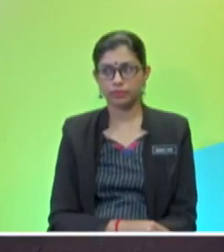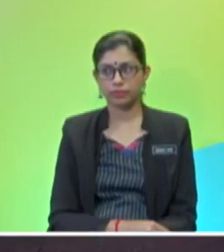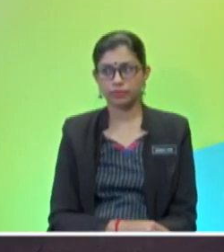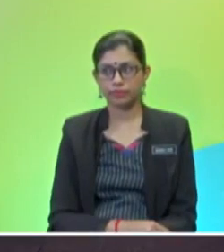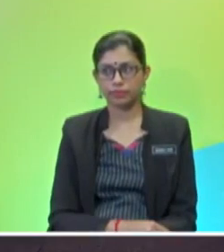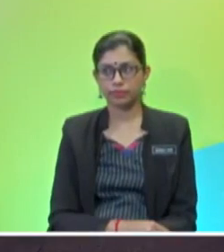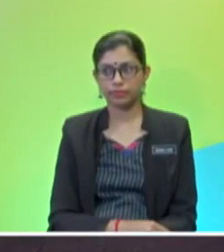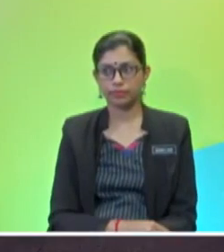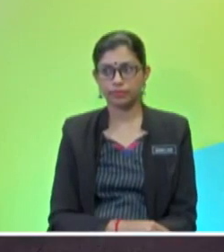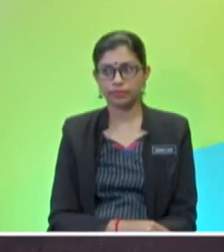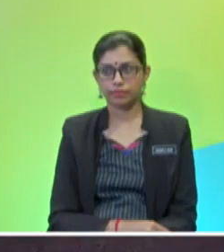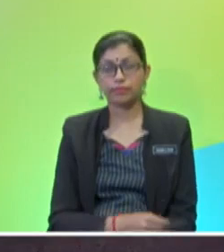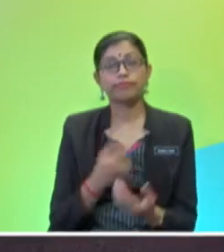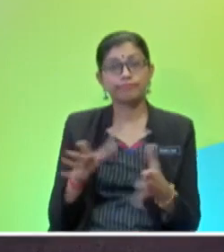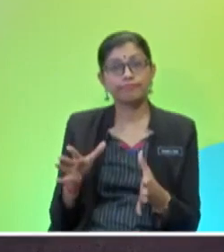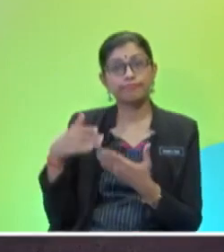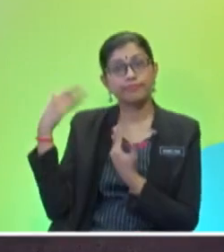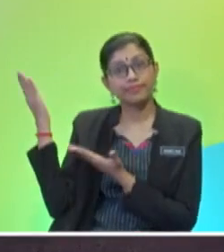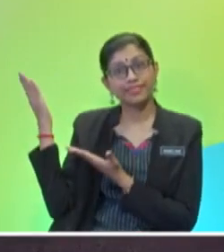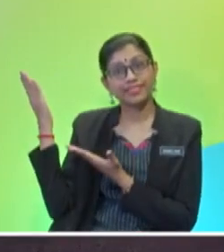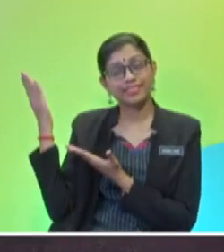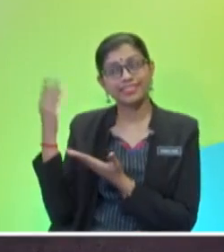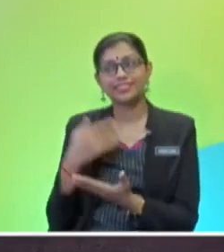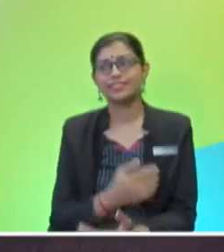And here, Yay!